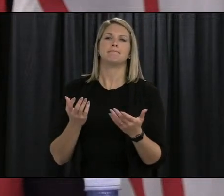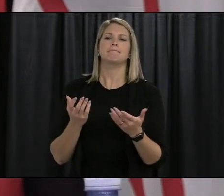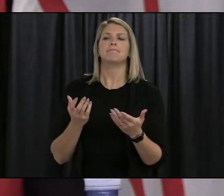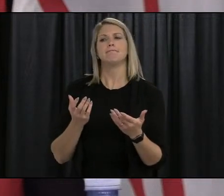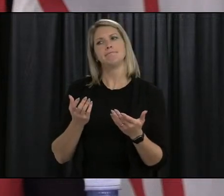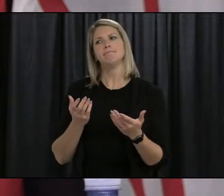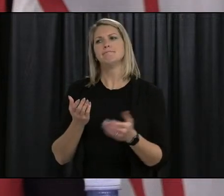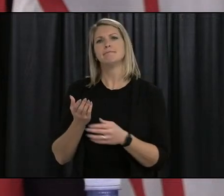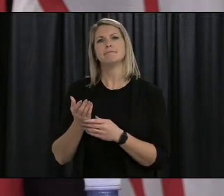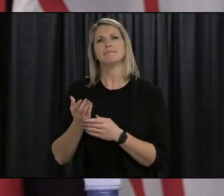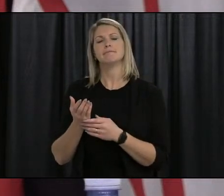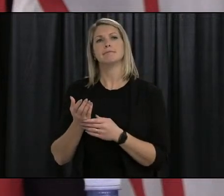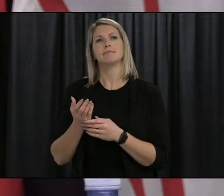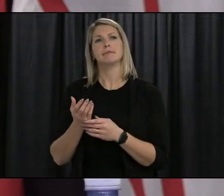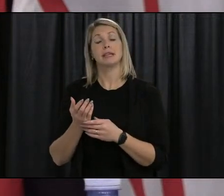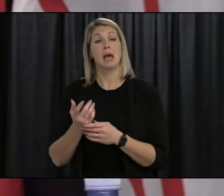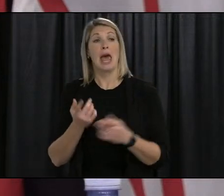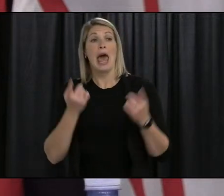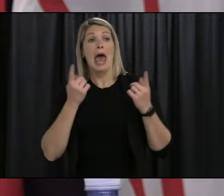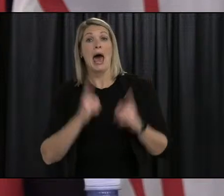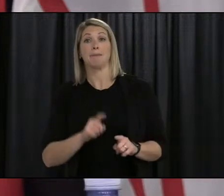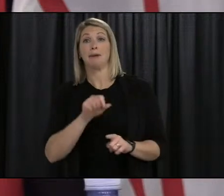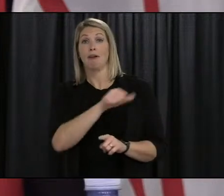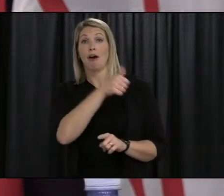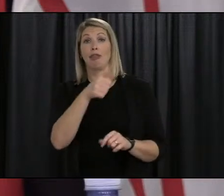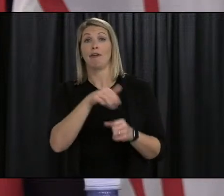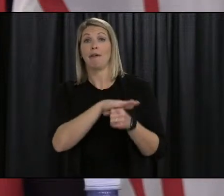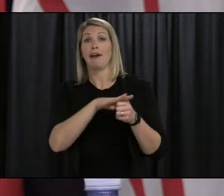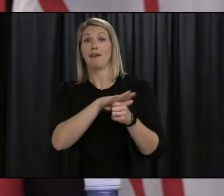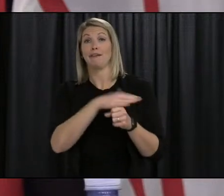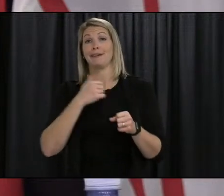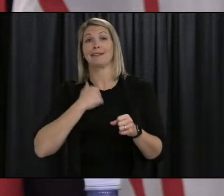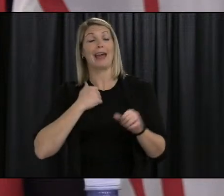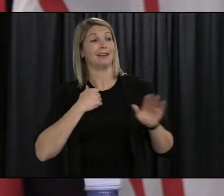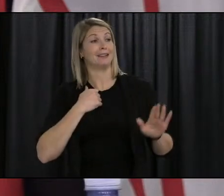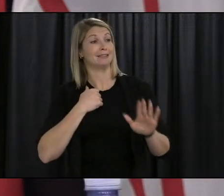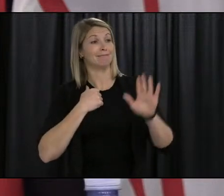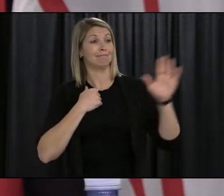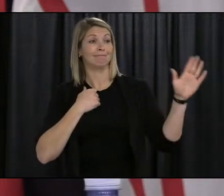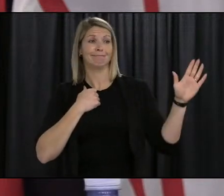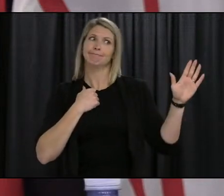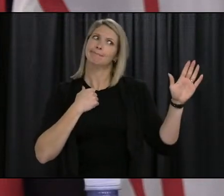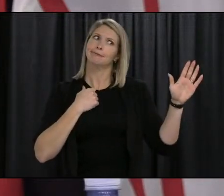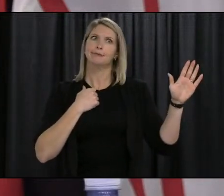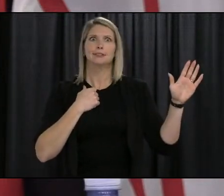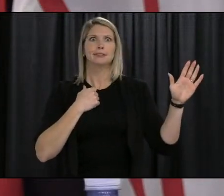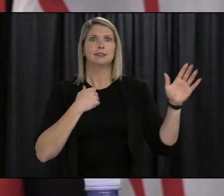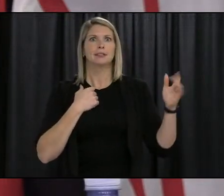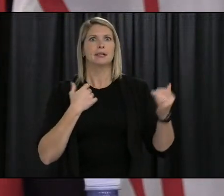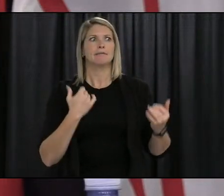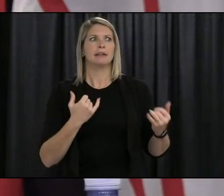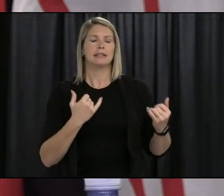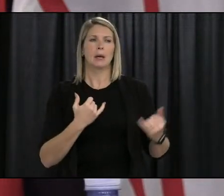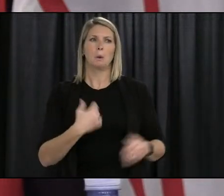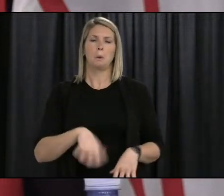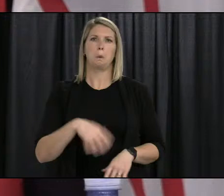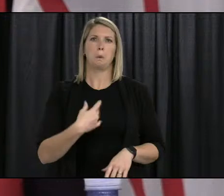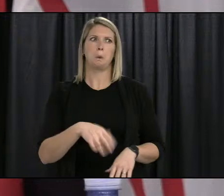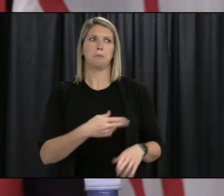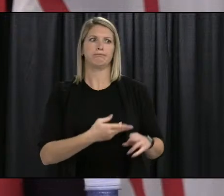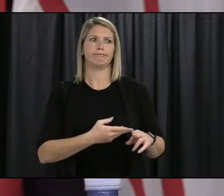really to what's going on elsewhere. And the numbers in Canada are not particularly encouraging at the moment.